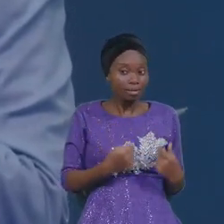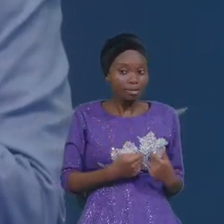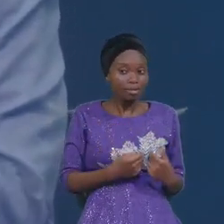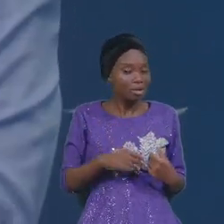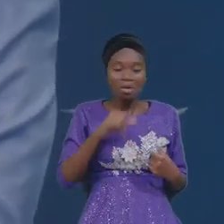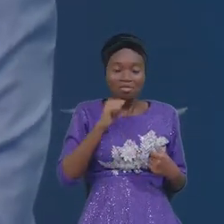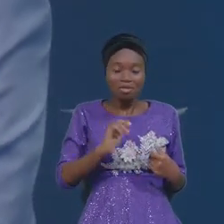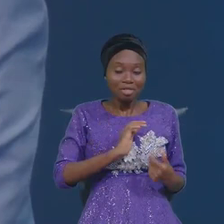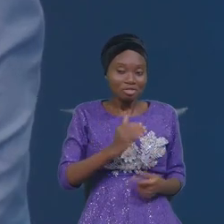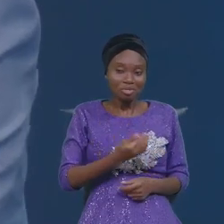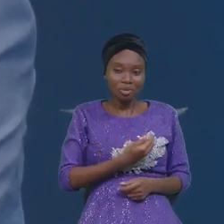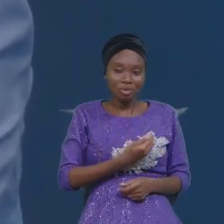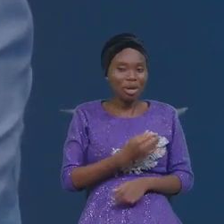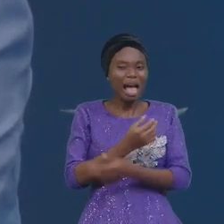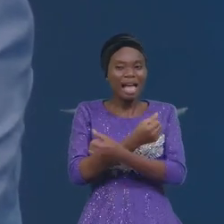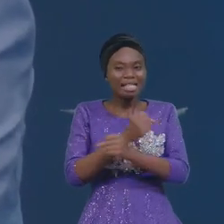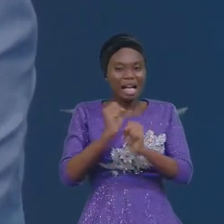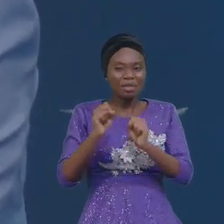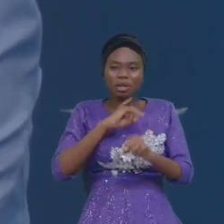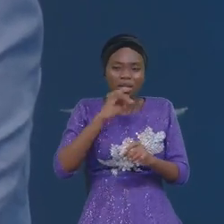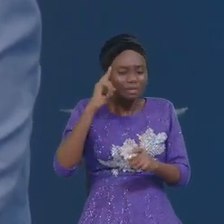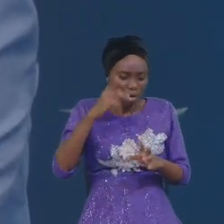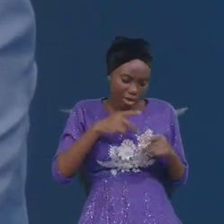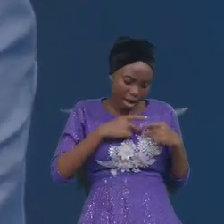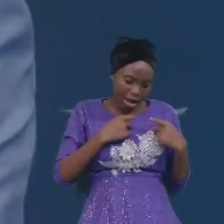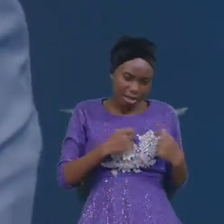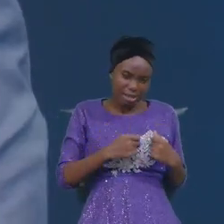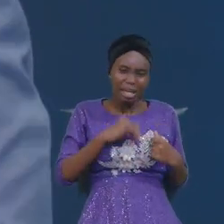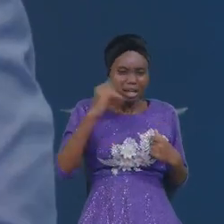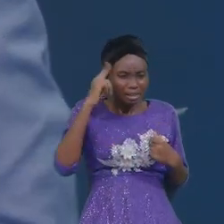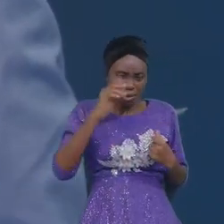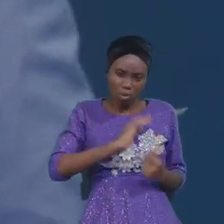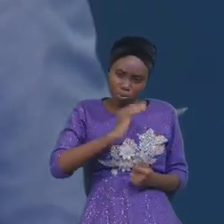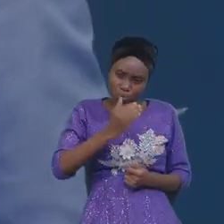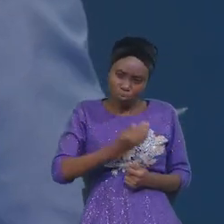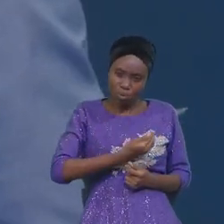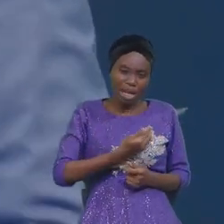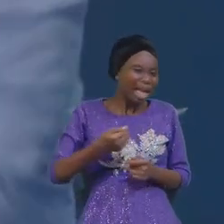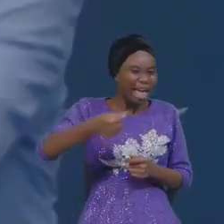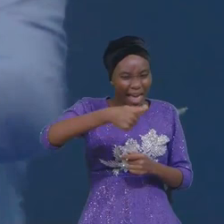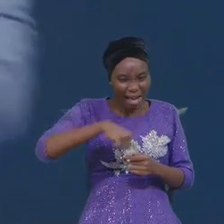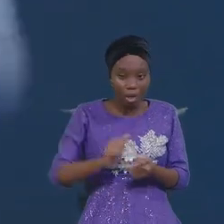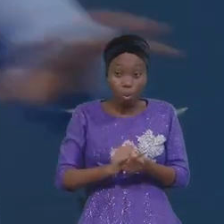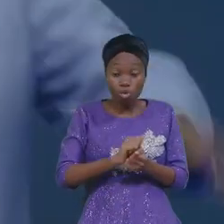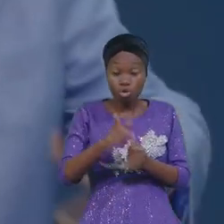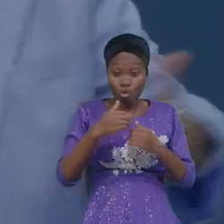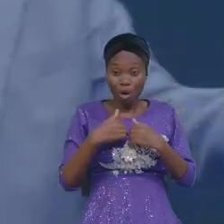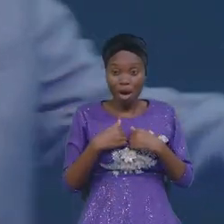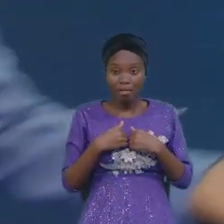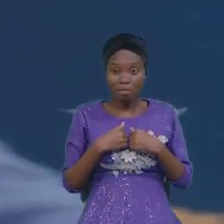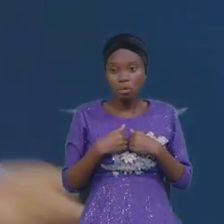soul. Salvation is for the heart, is for the soul. Any washing you have may do